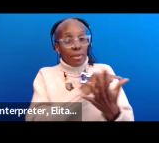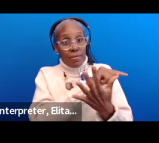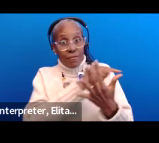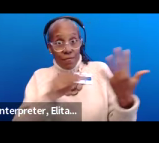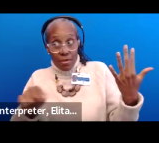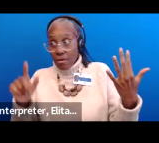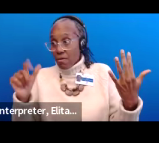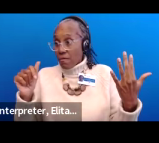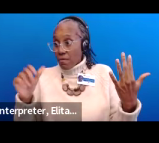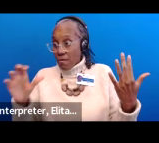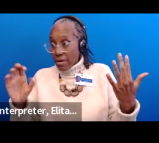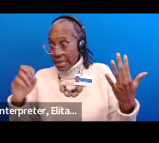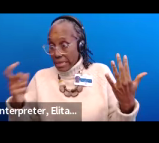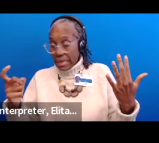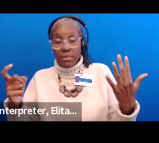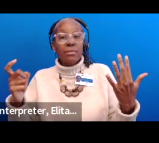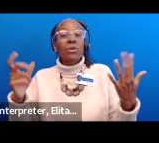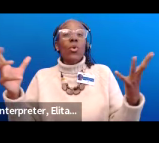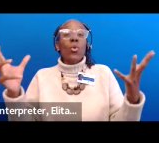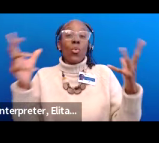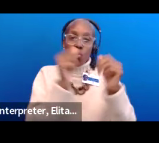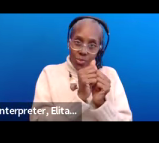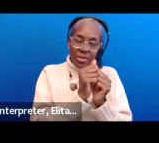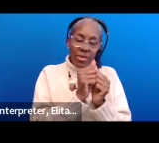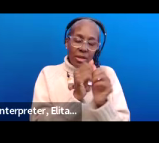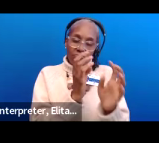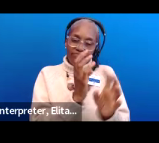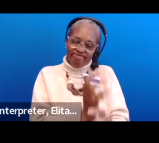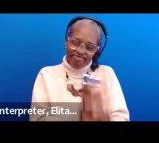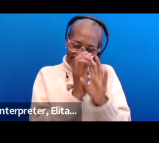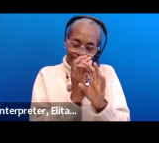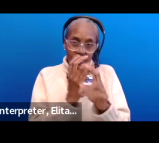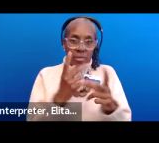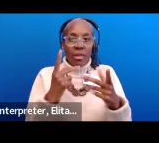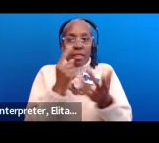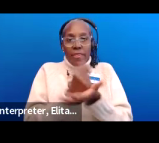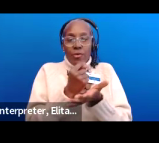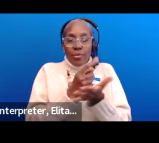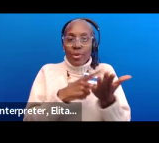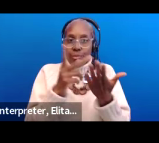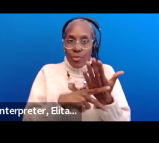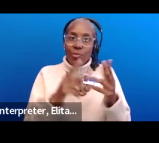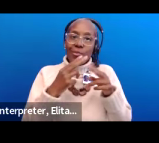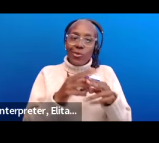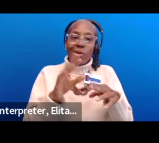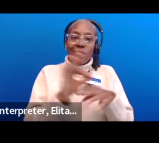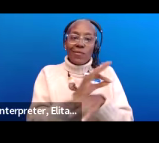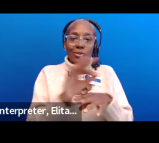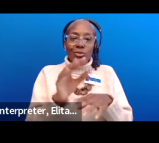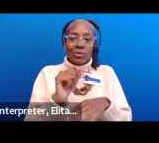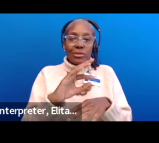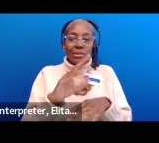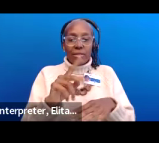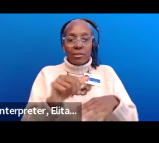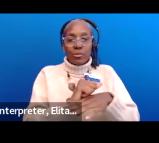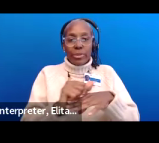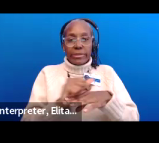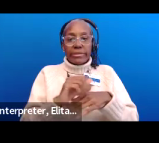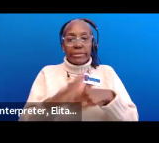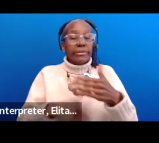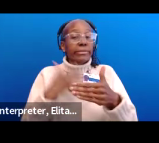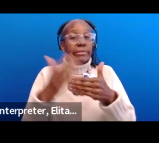the ARC-EX device in conjunction with a rigorous therapy program such as functional task practice. We can go ahead to the